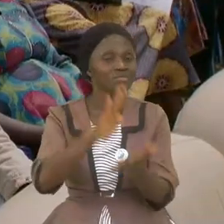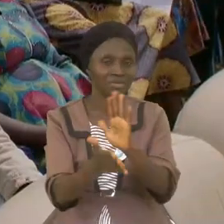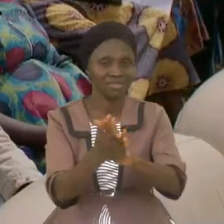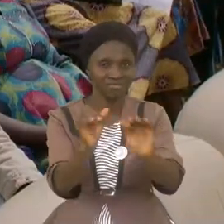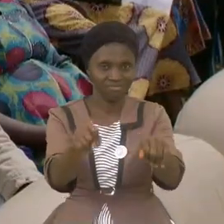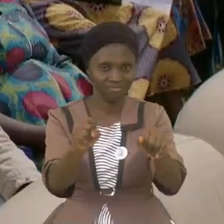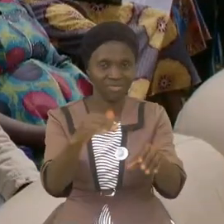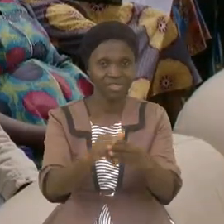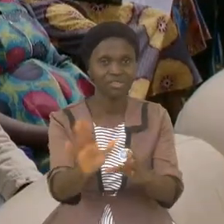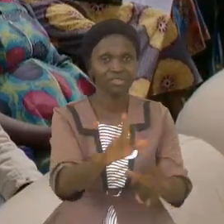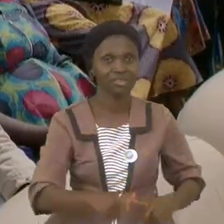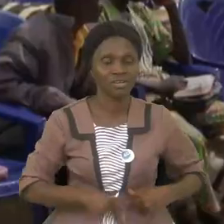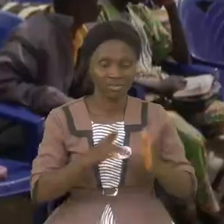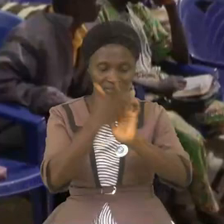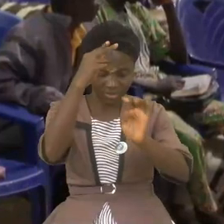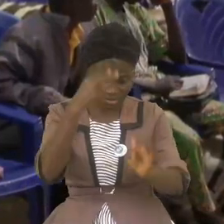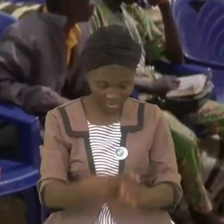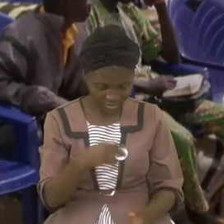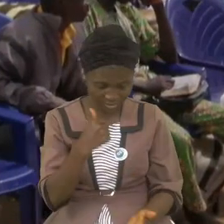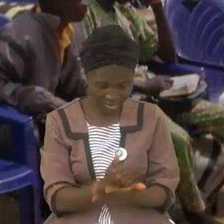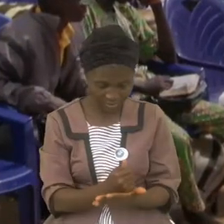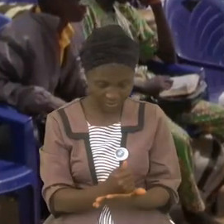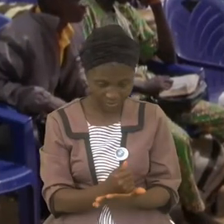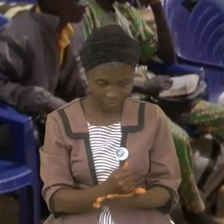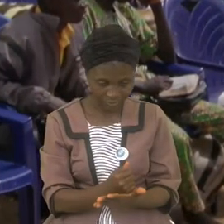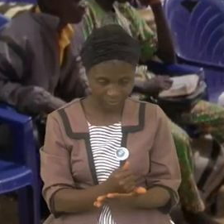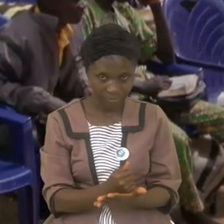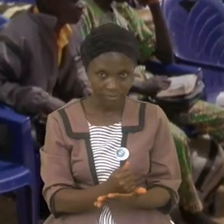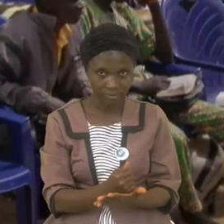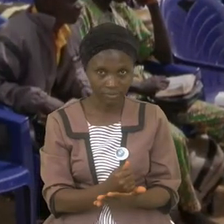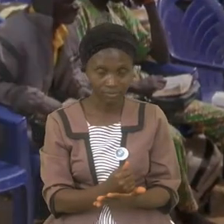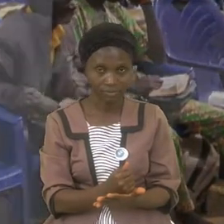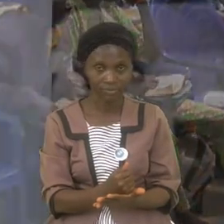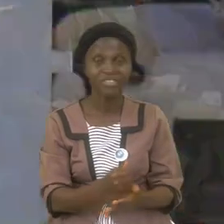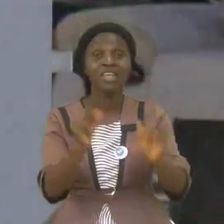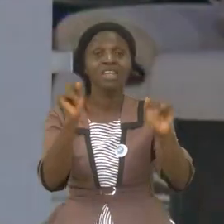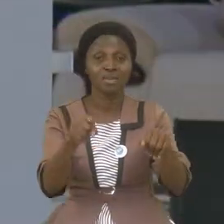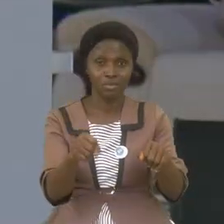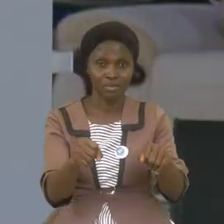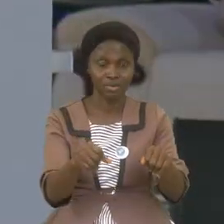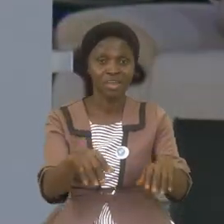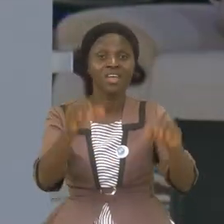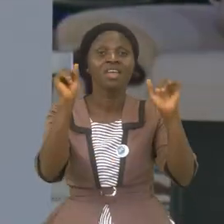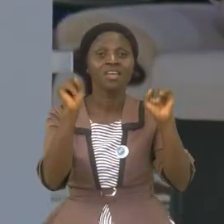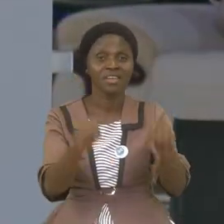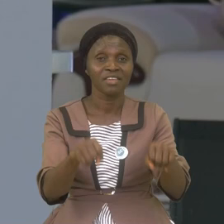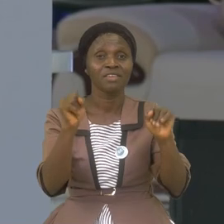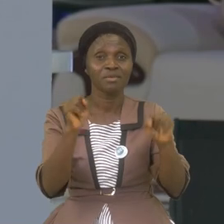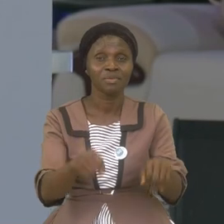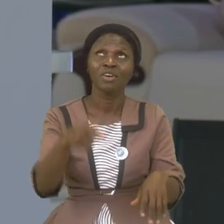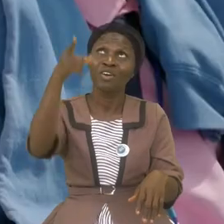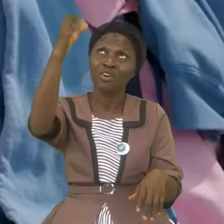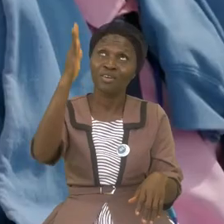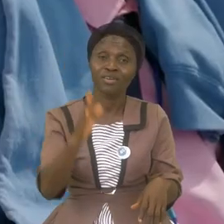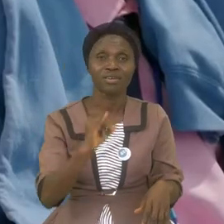in your life in Jesus' name. Amen. Able, God is